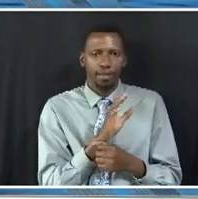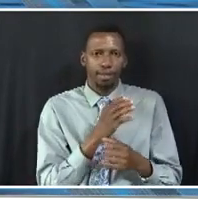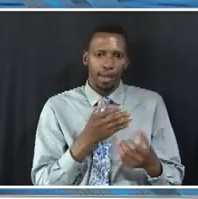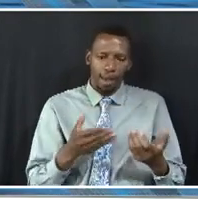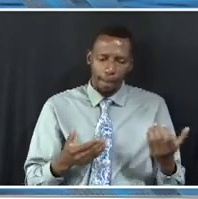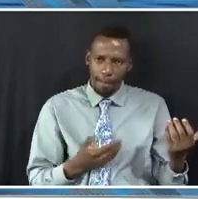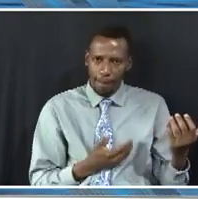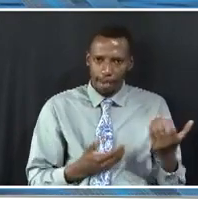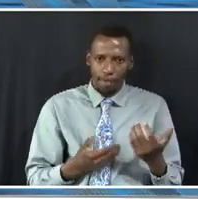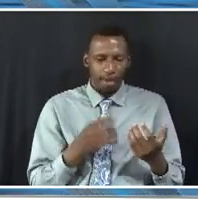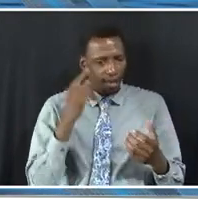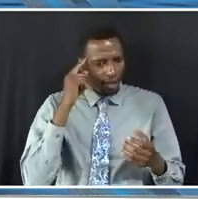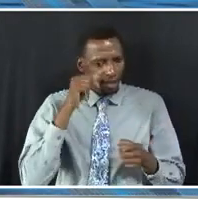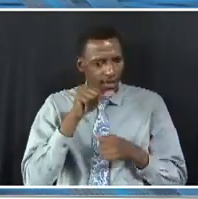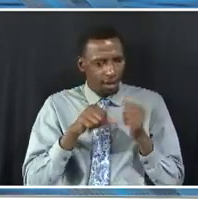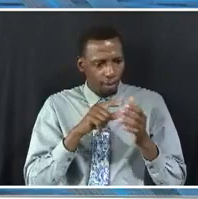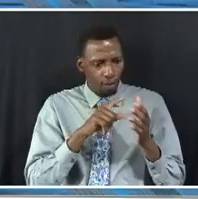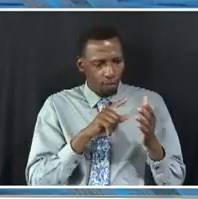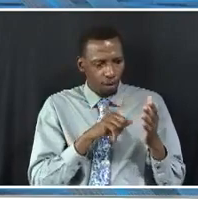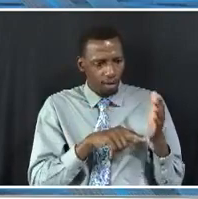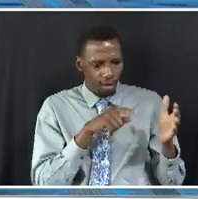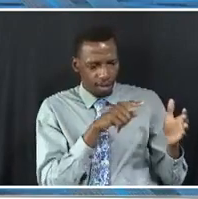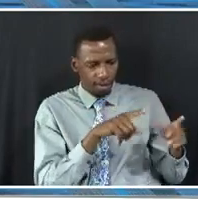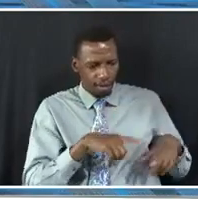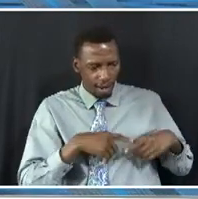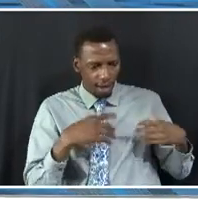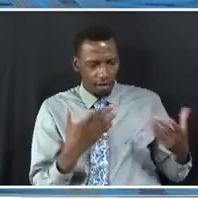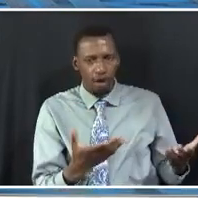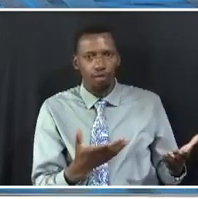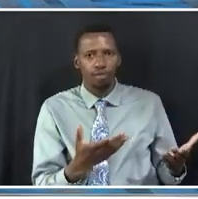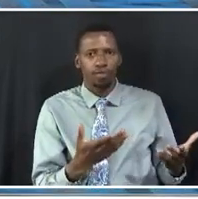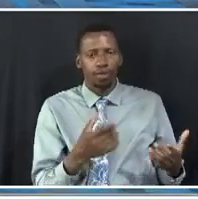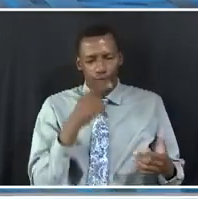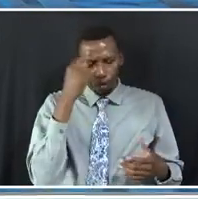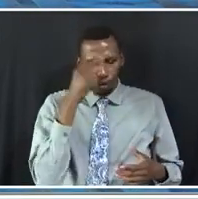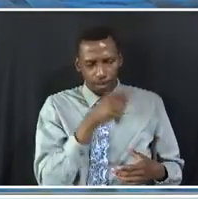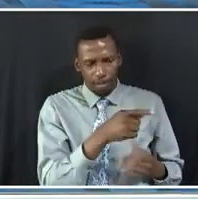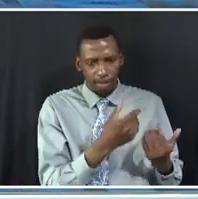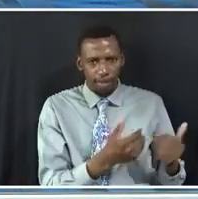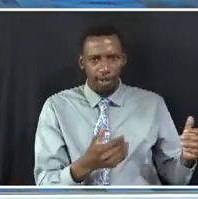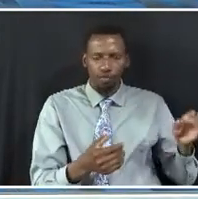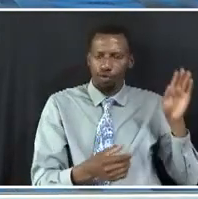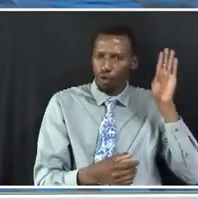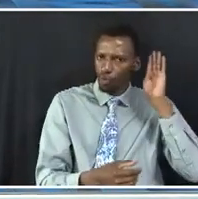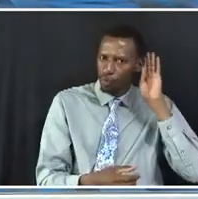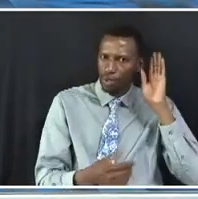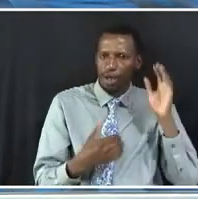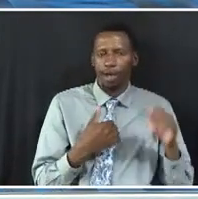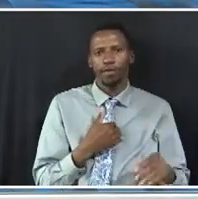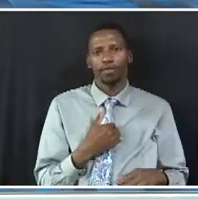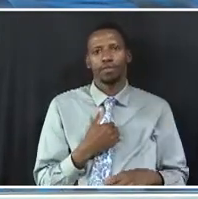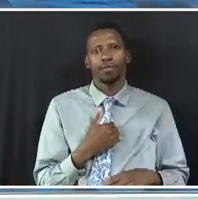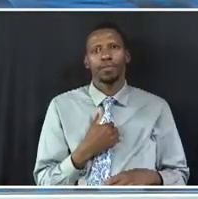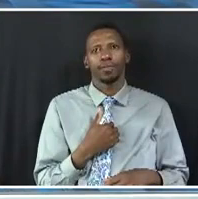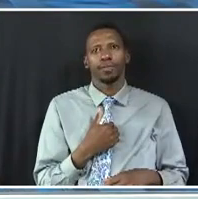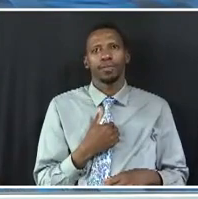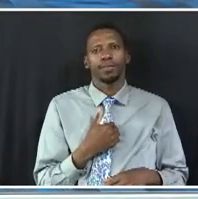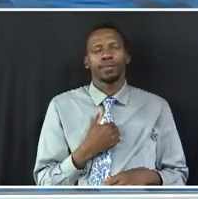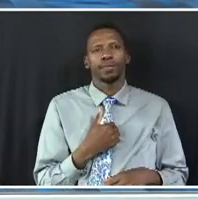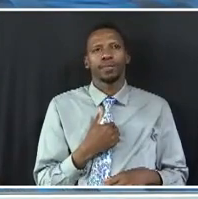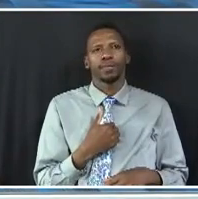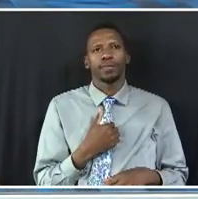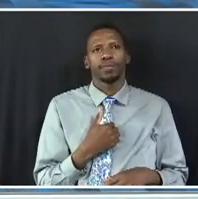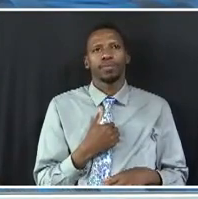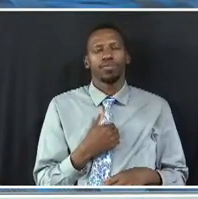child, thinks about the welfare of this child. And because this child has been obedient, he loves his mother.